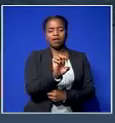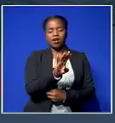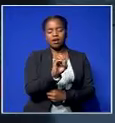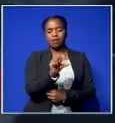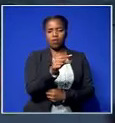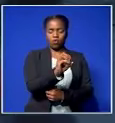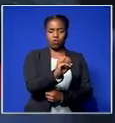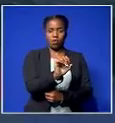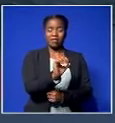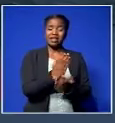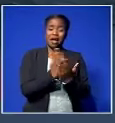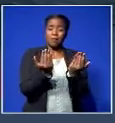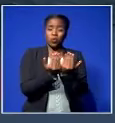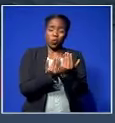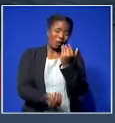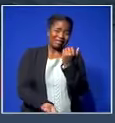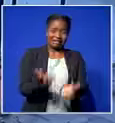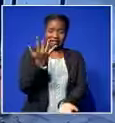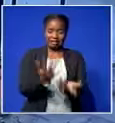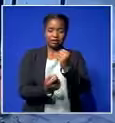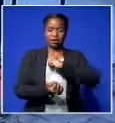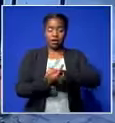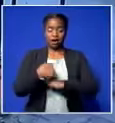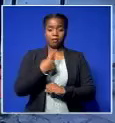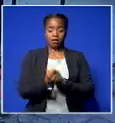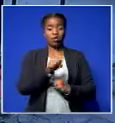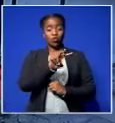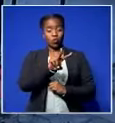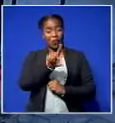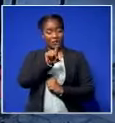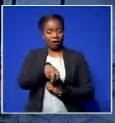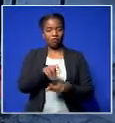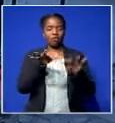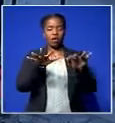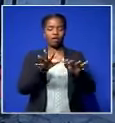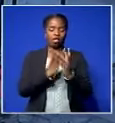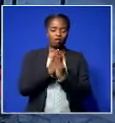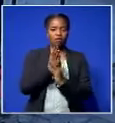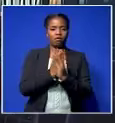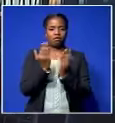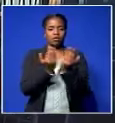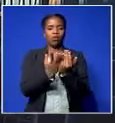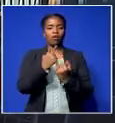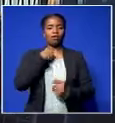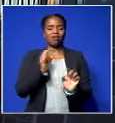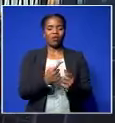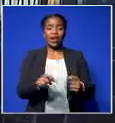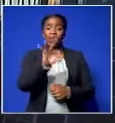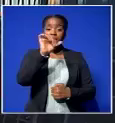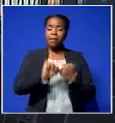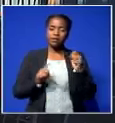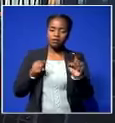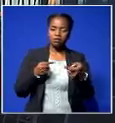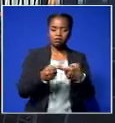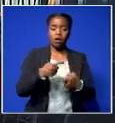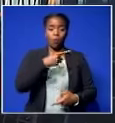the village school were torched. About 2,000 pupils were unable to attend classes for 3 months due